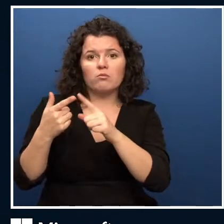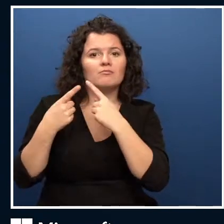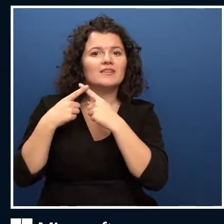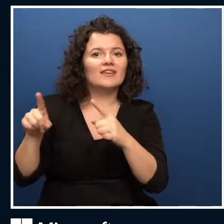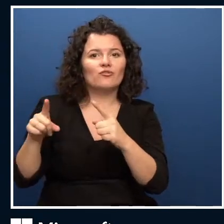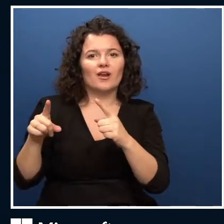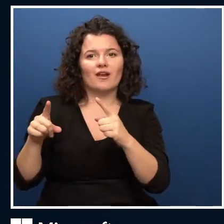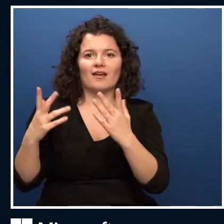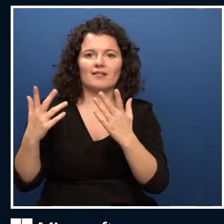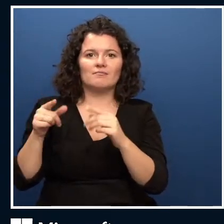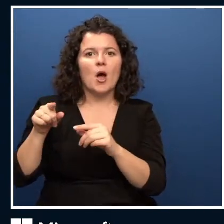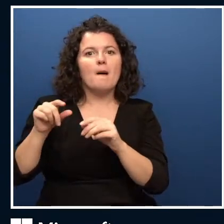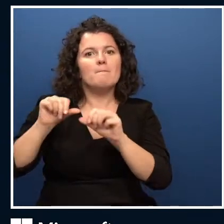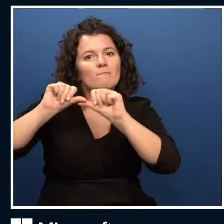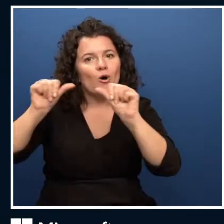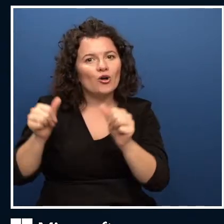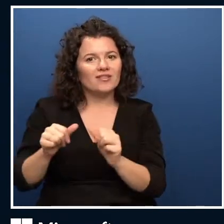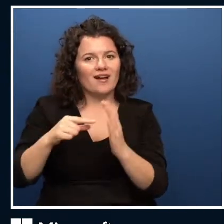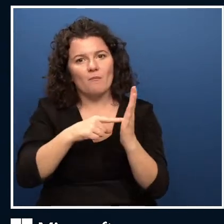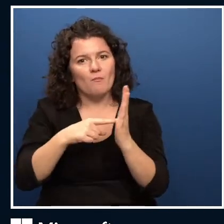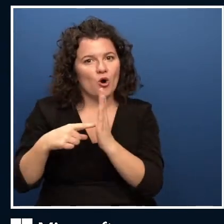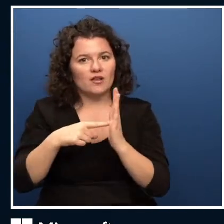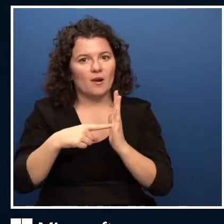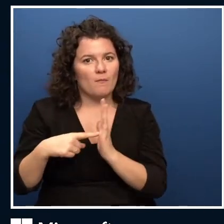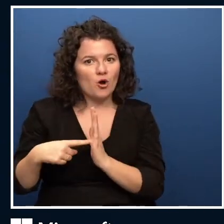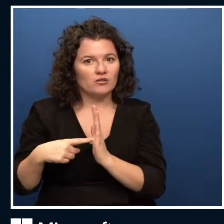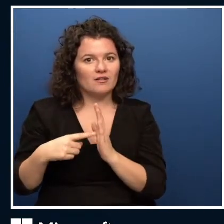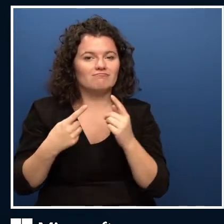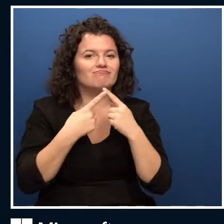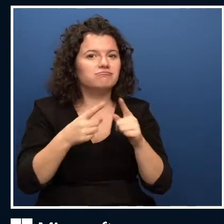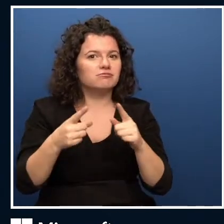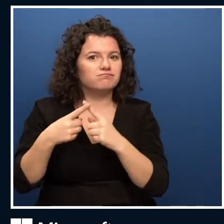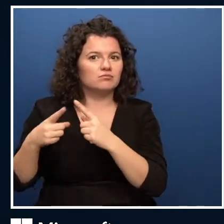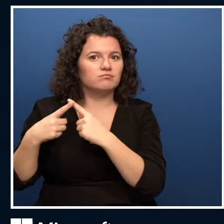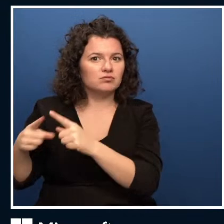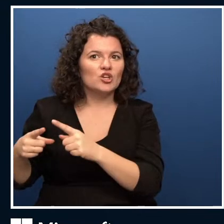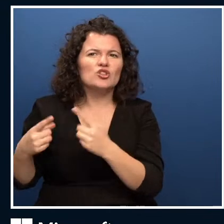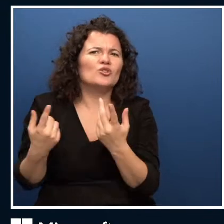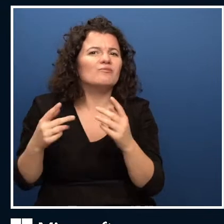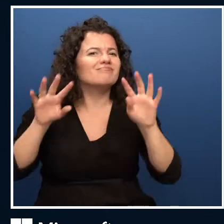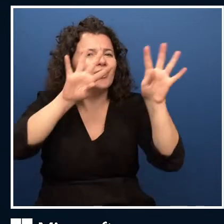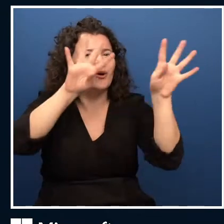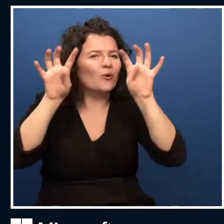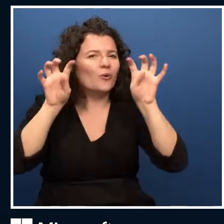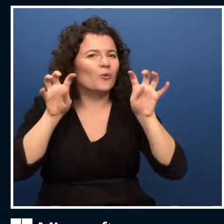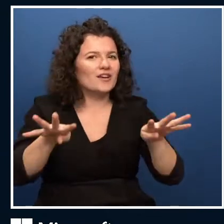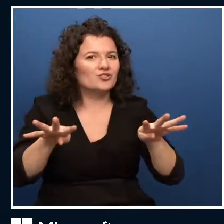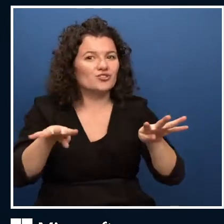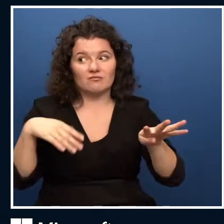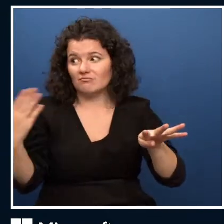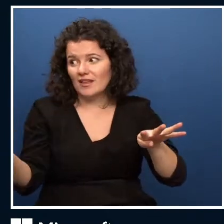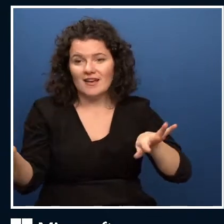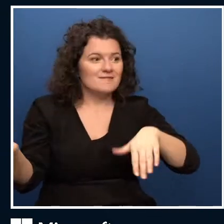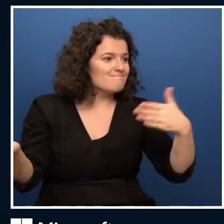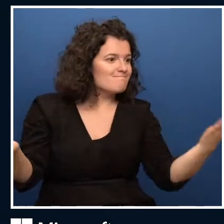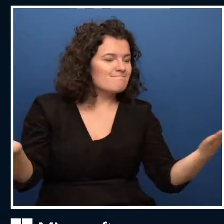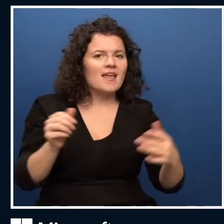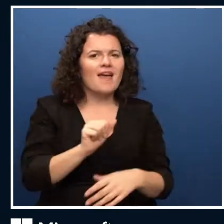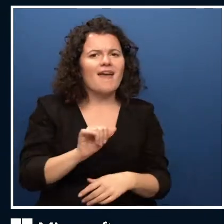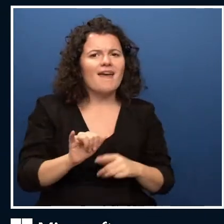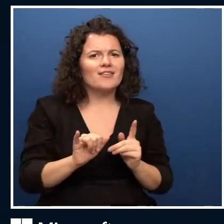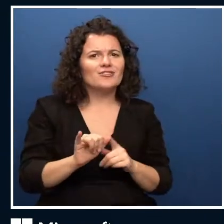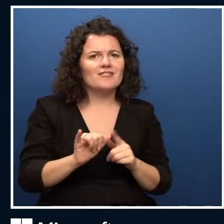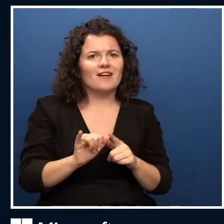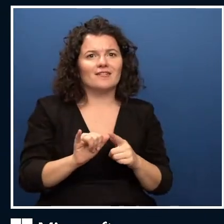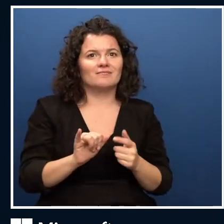it's still an open question which models will lead us to AGI. But of course,